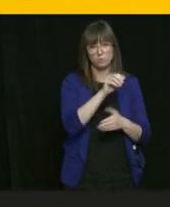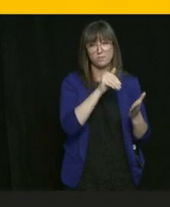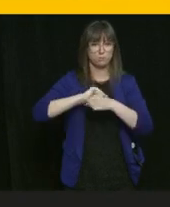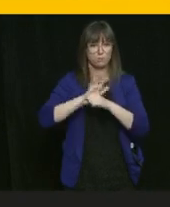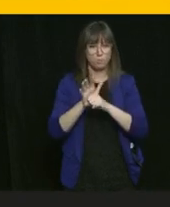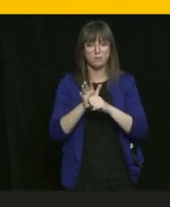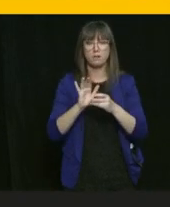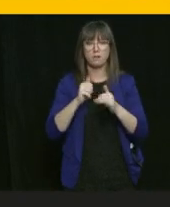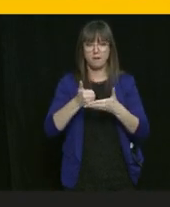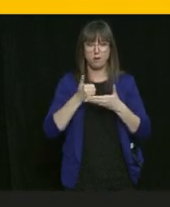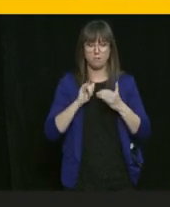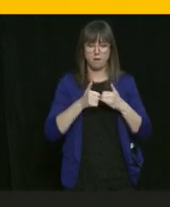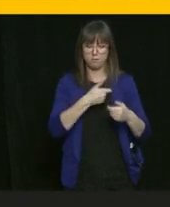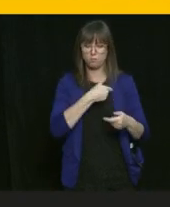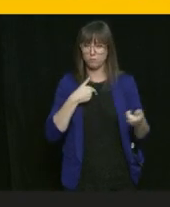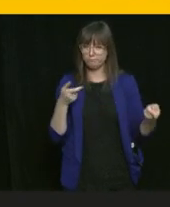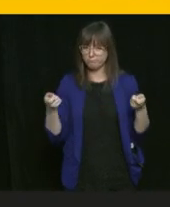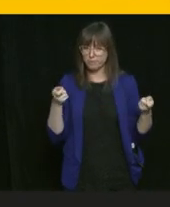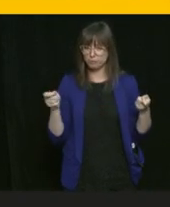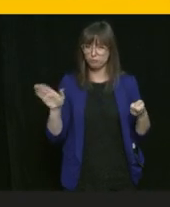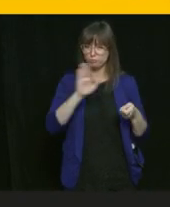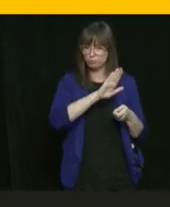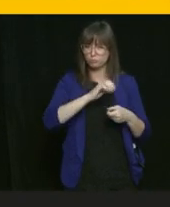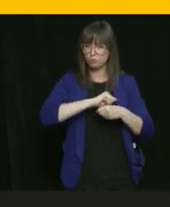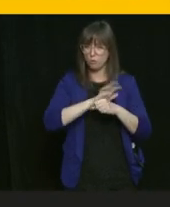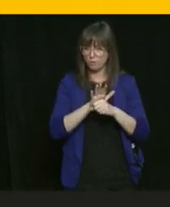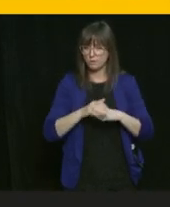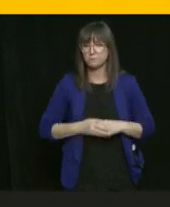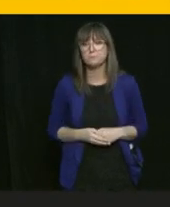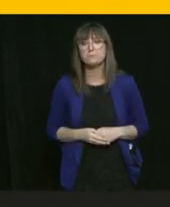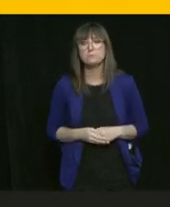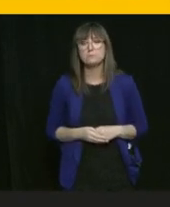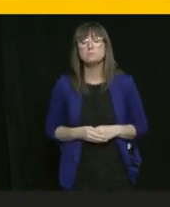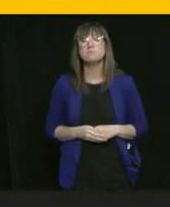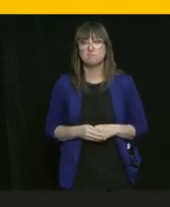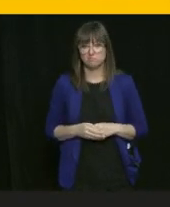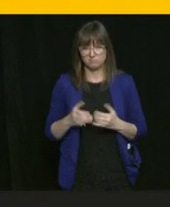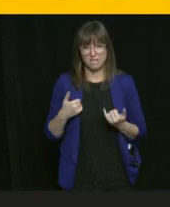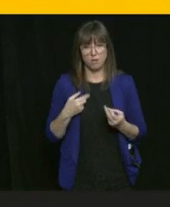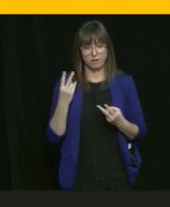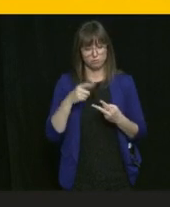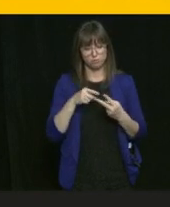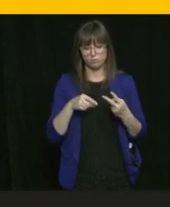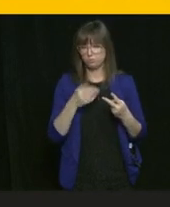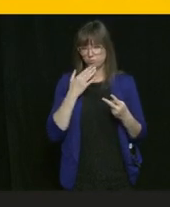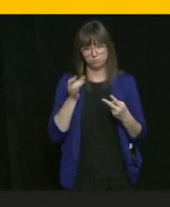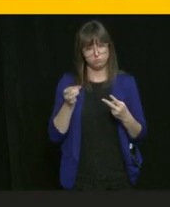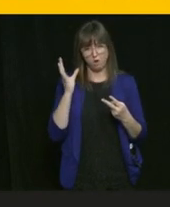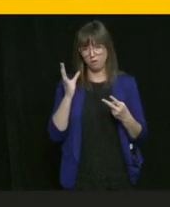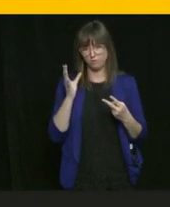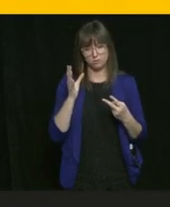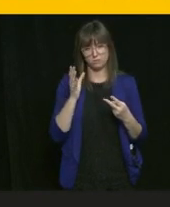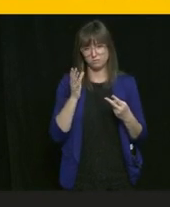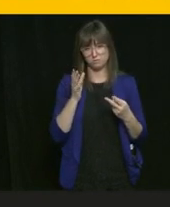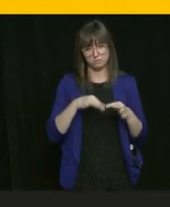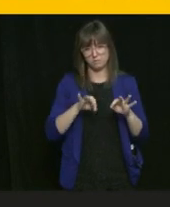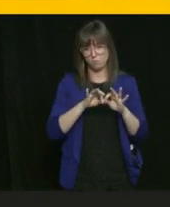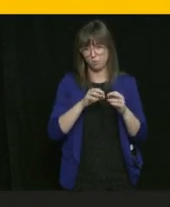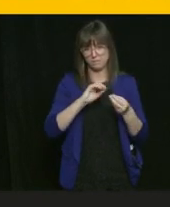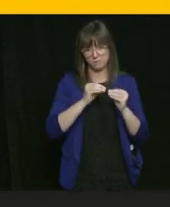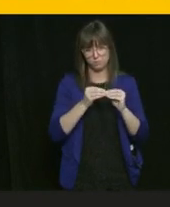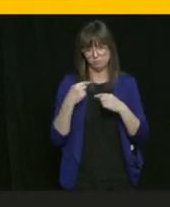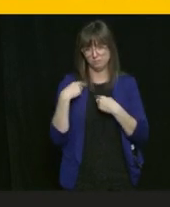of COVID-19 in Canada. Canada has marked two tragic milestones since the last detailed epidemiological